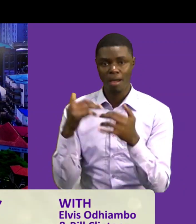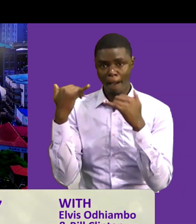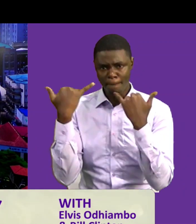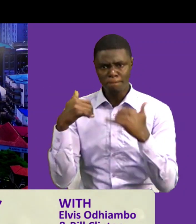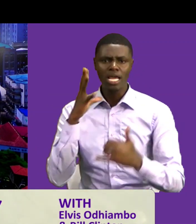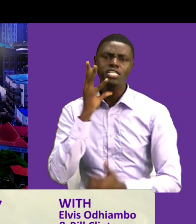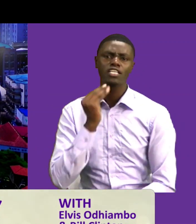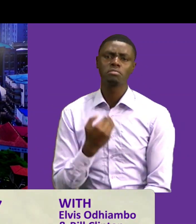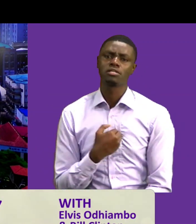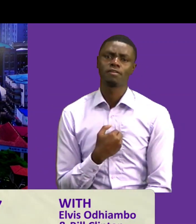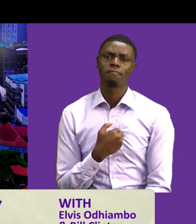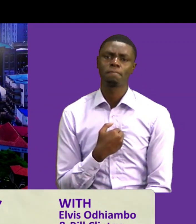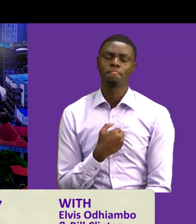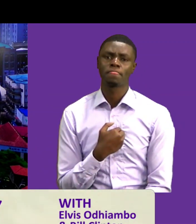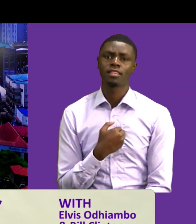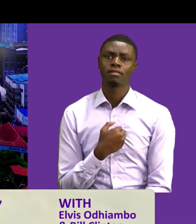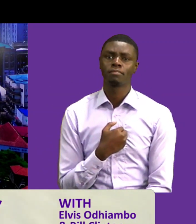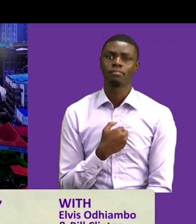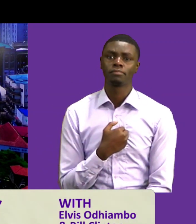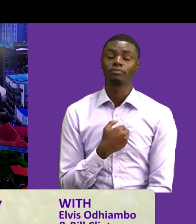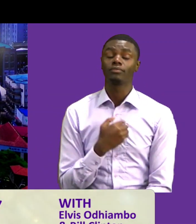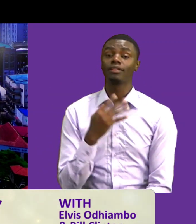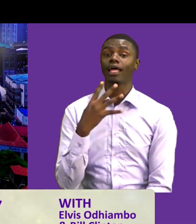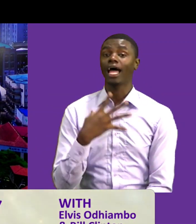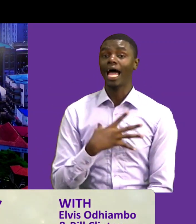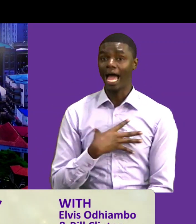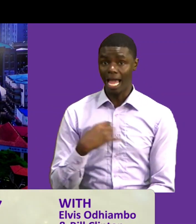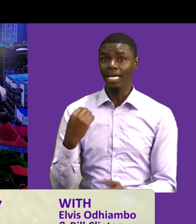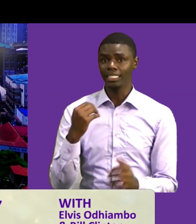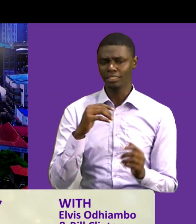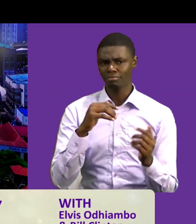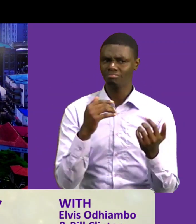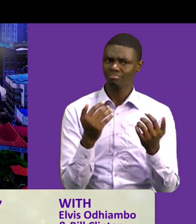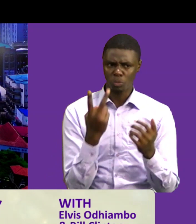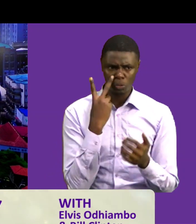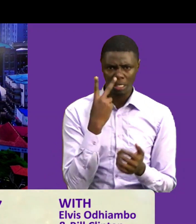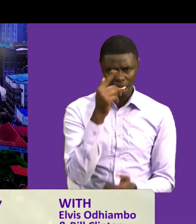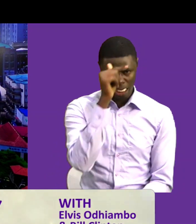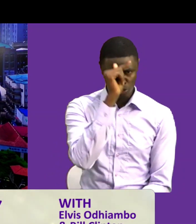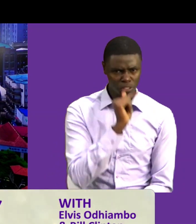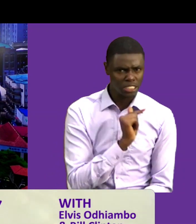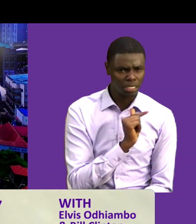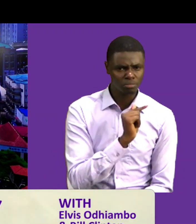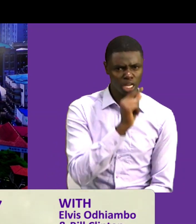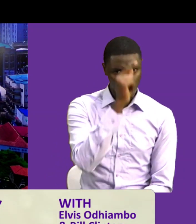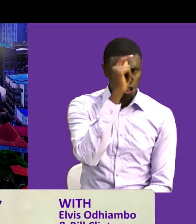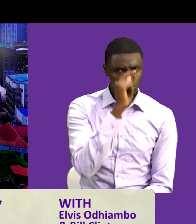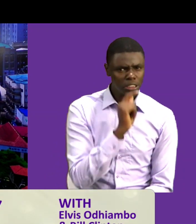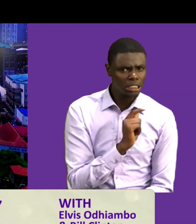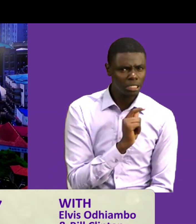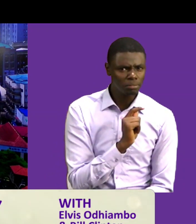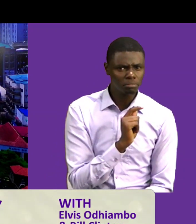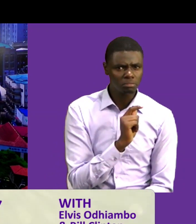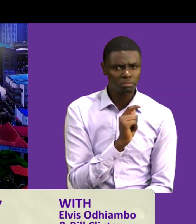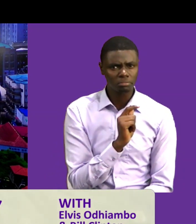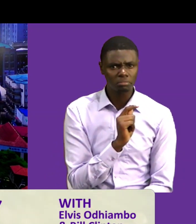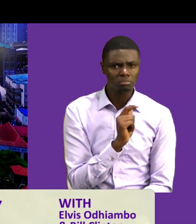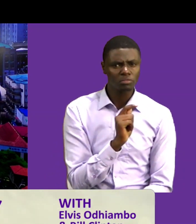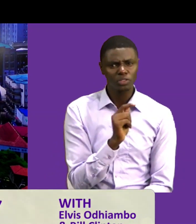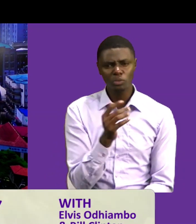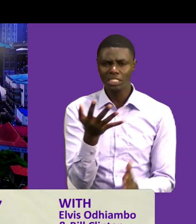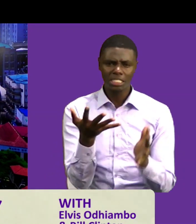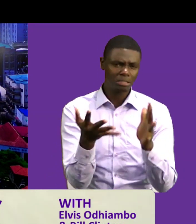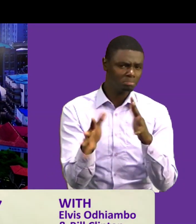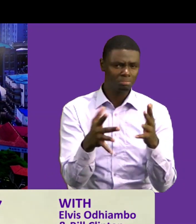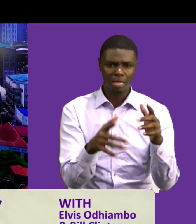are experienced. And when you come to Tunisia, let's say Tunisia are at least